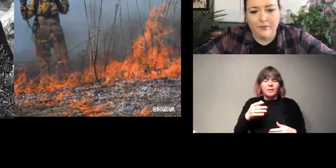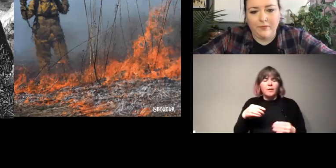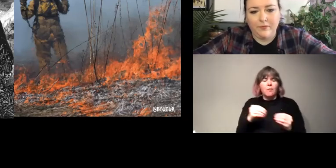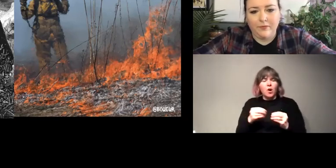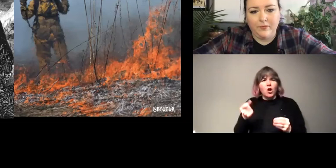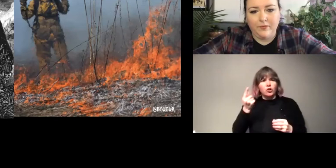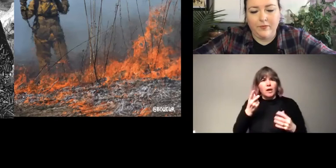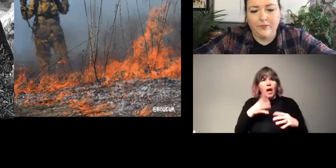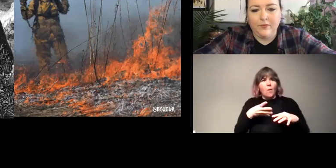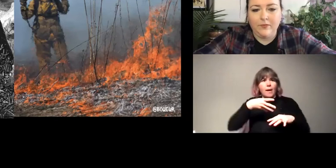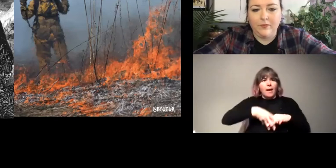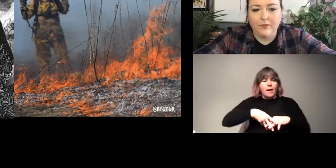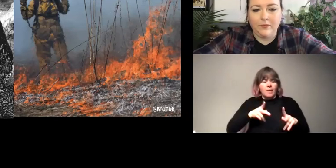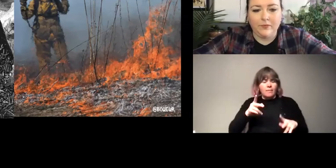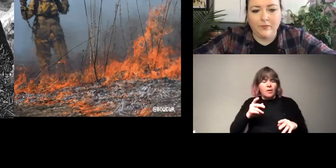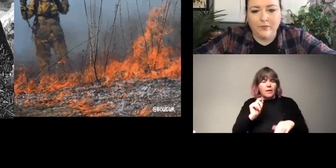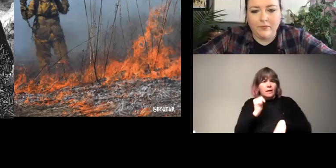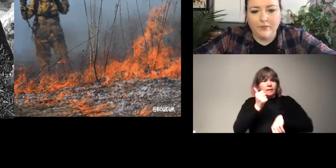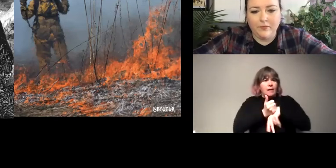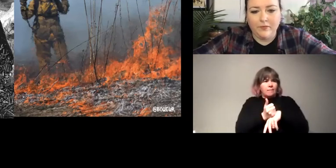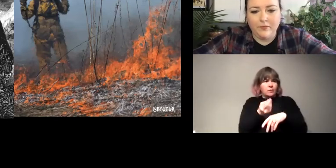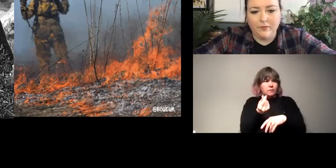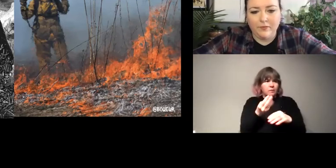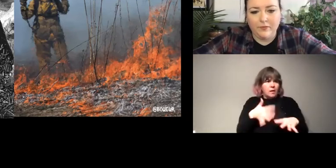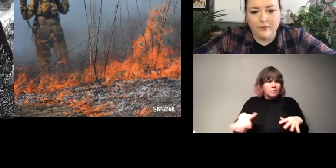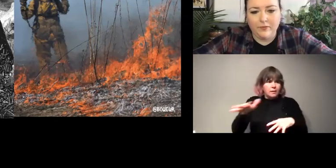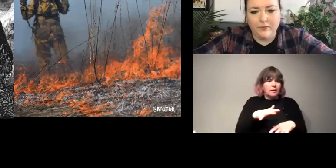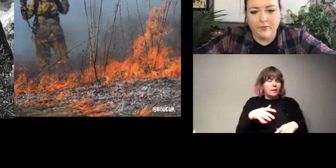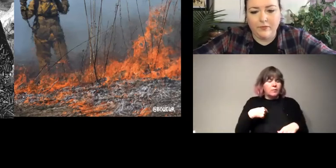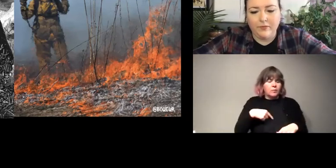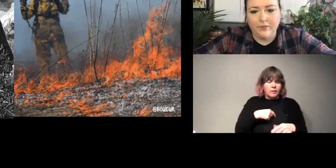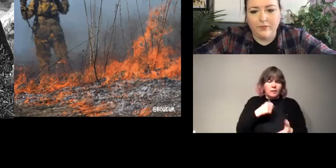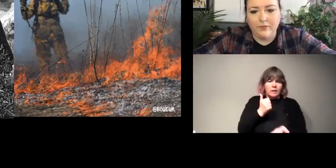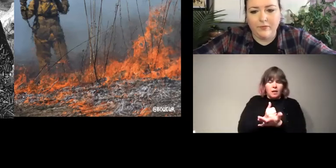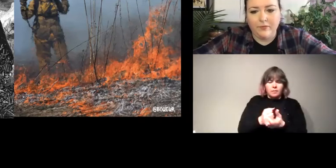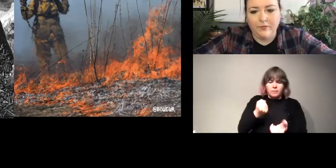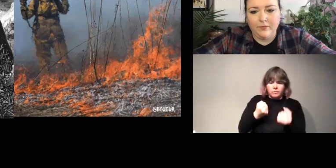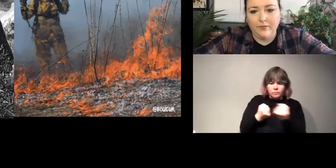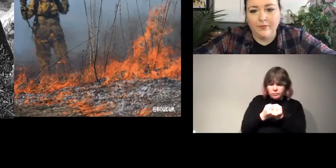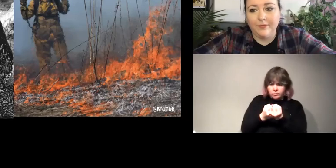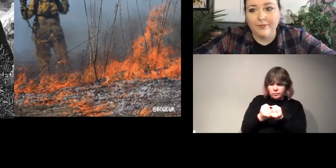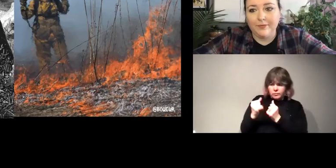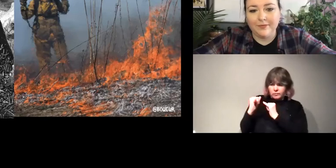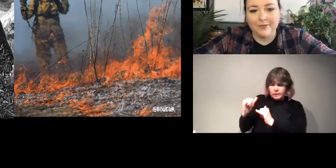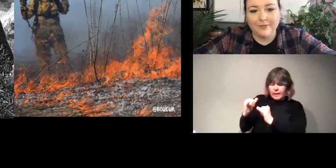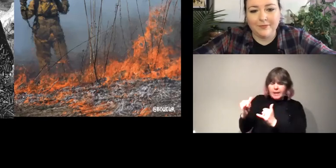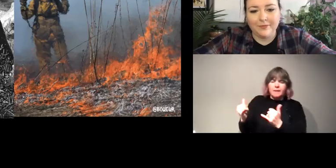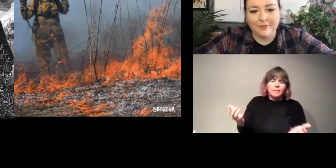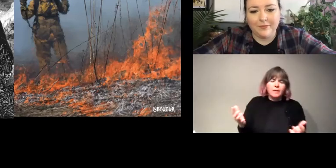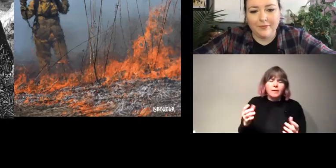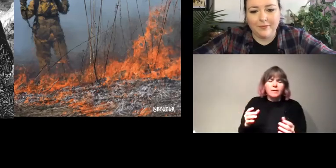helped establish these landscapes, the better we can work now to restore and maintain them and maintain our